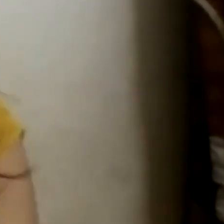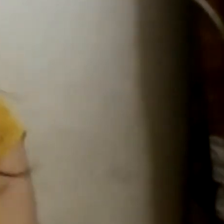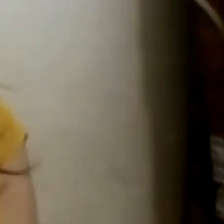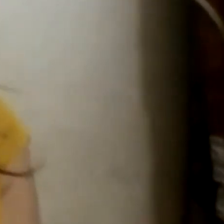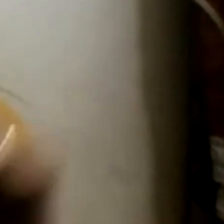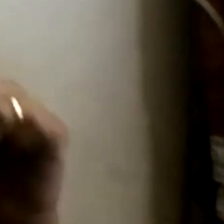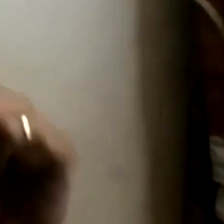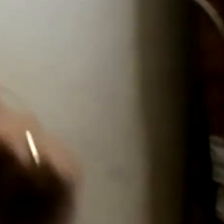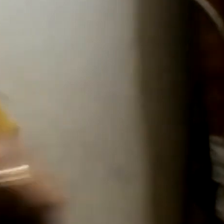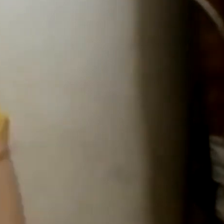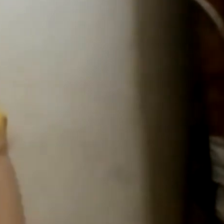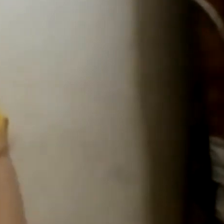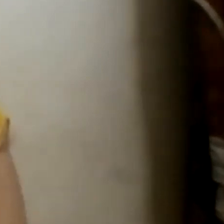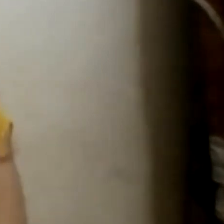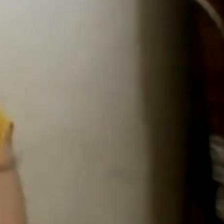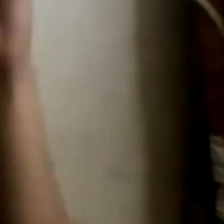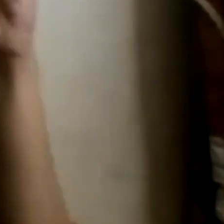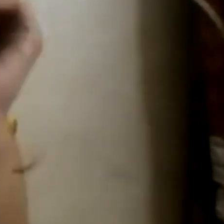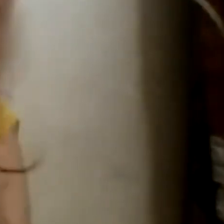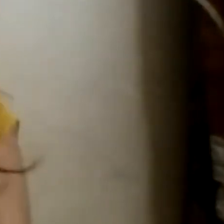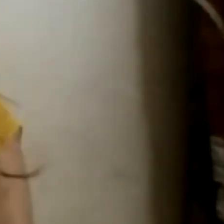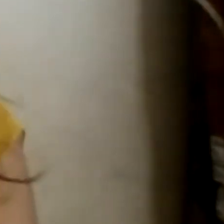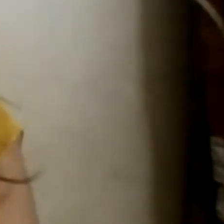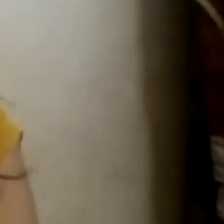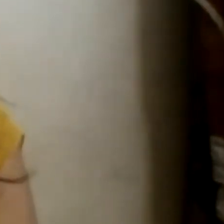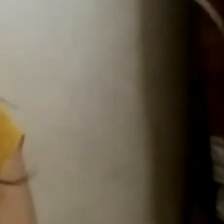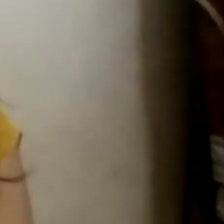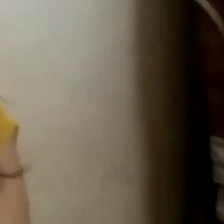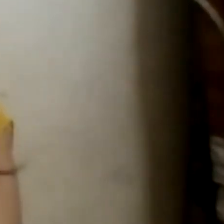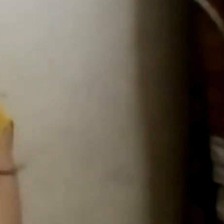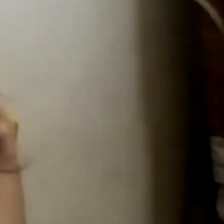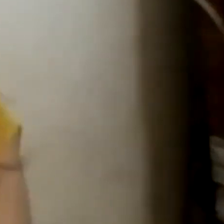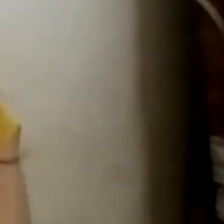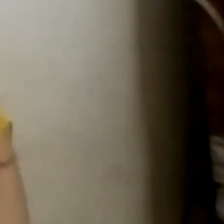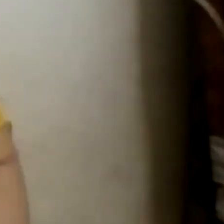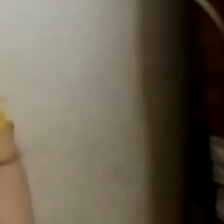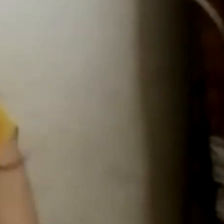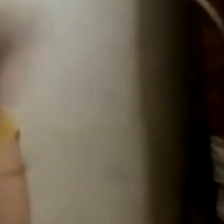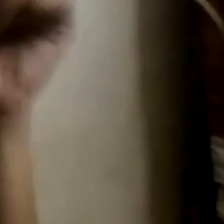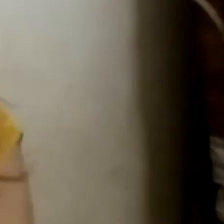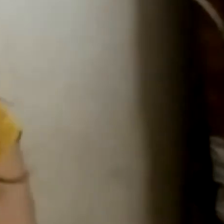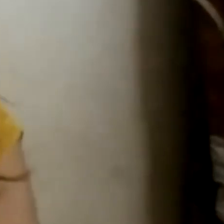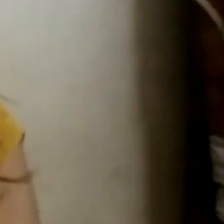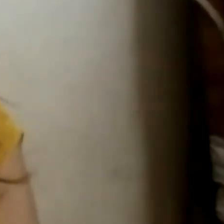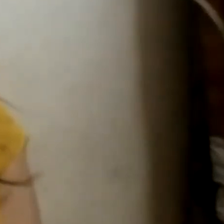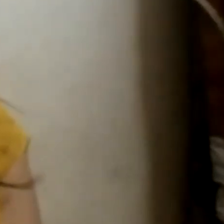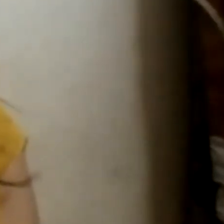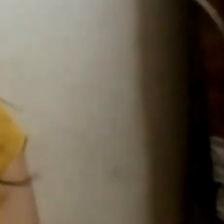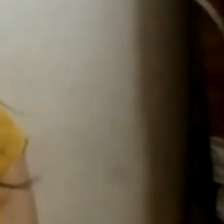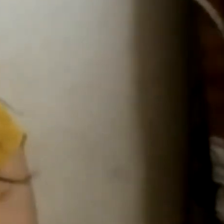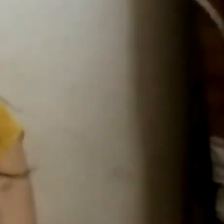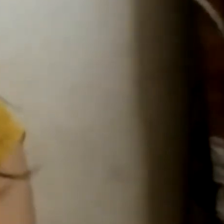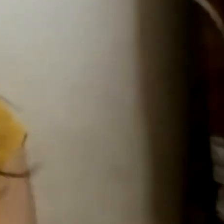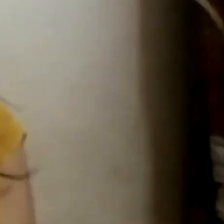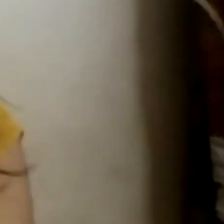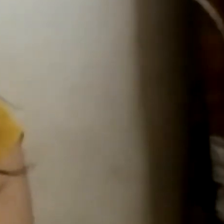p.m. and the topic for the lecture is social inclusion for persons with disabilities. The resource person for tomorrow's lecture is Dr. Vaishali